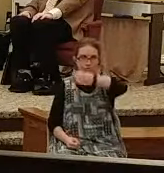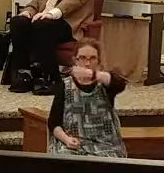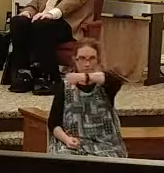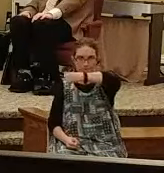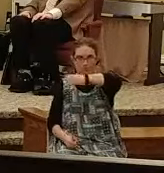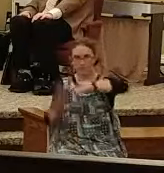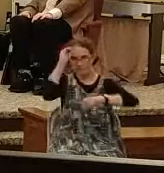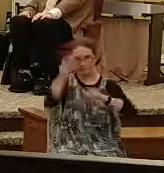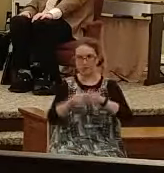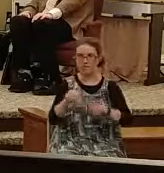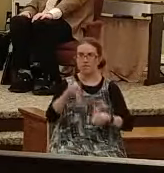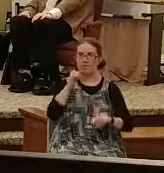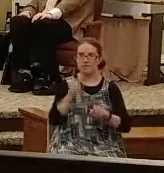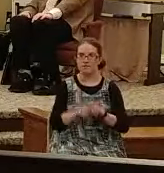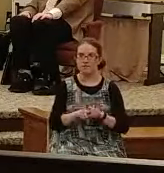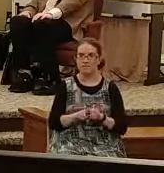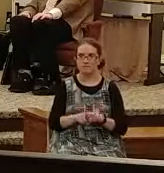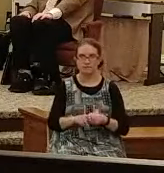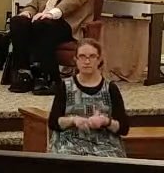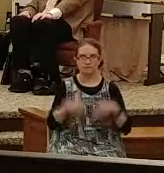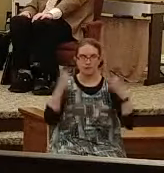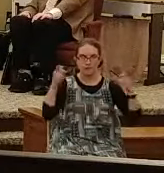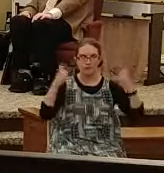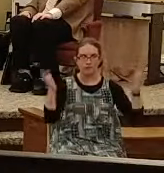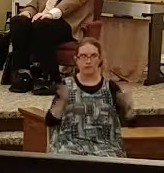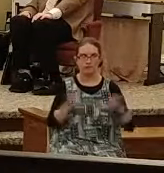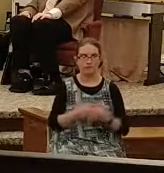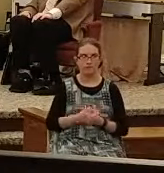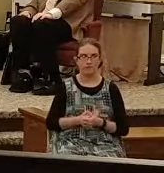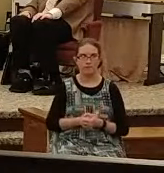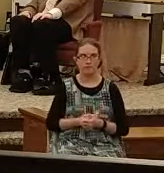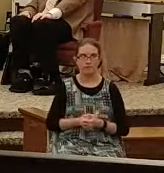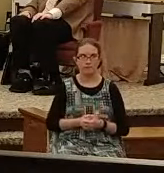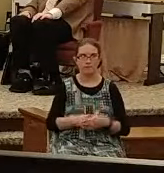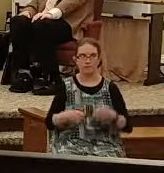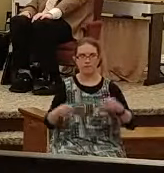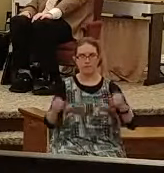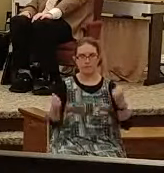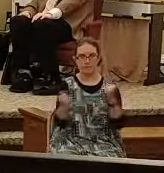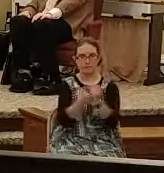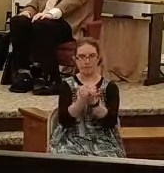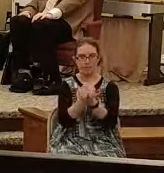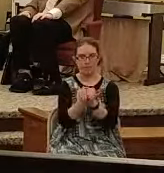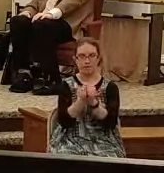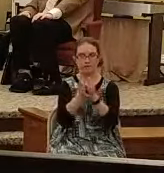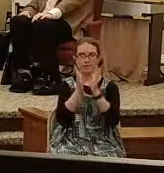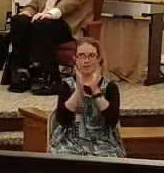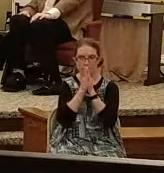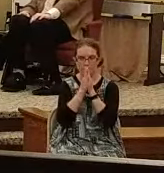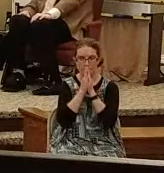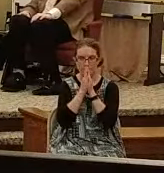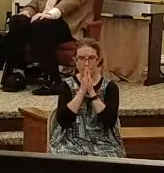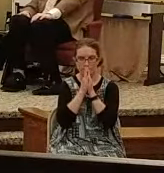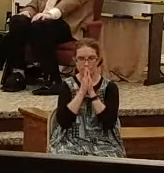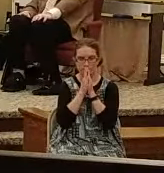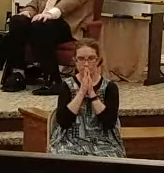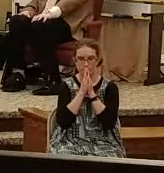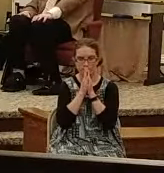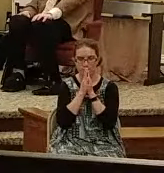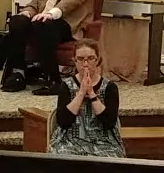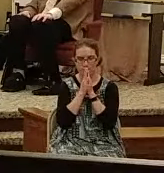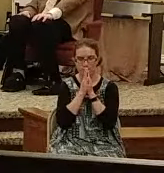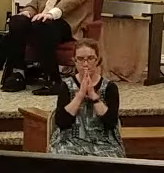with your brother and your sister. Hallelujah. Amen. If we bind together with each other in prayer and pray